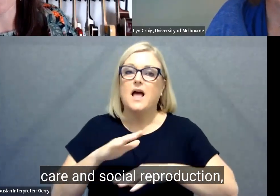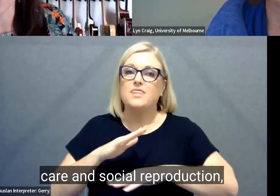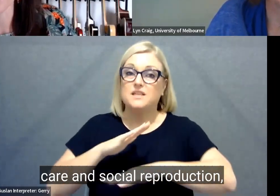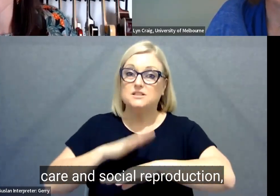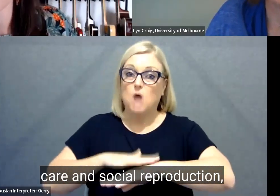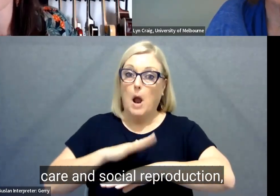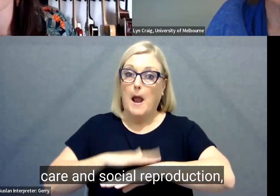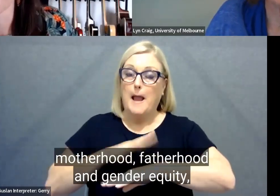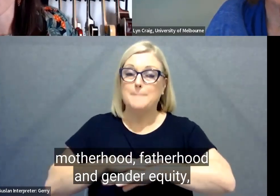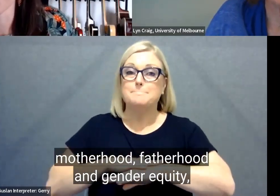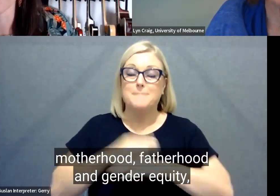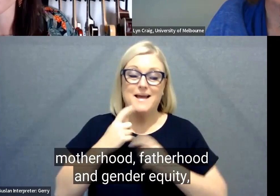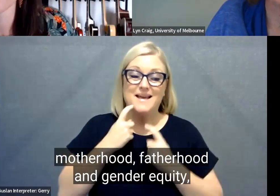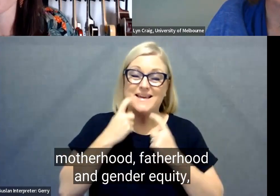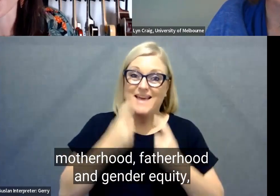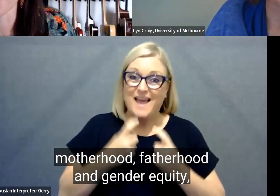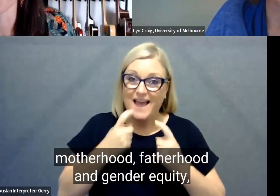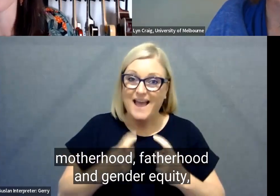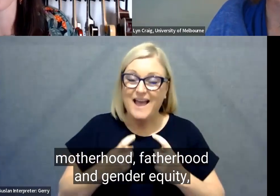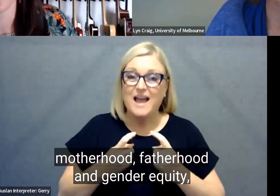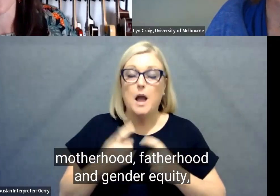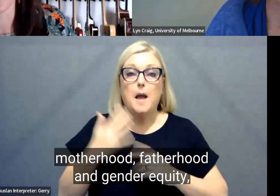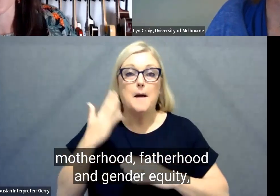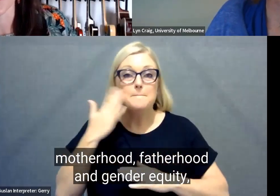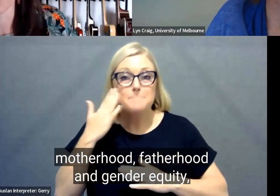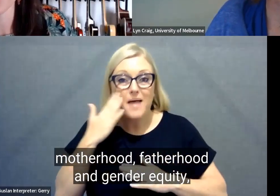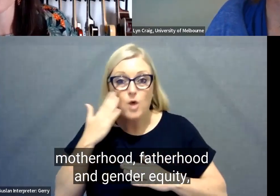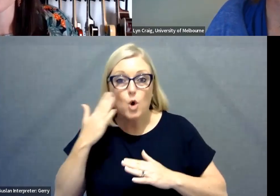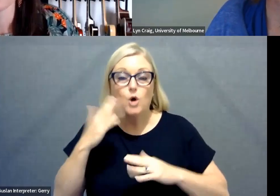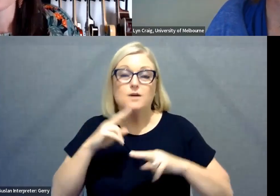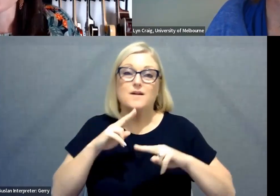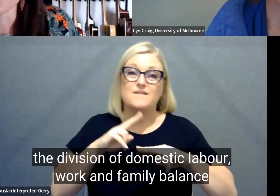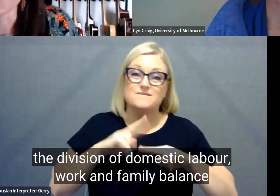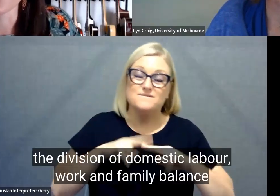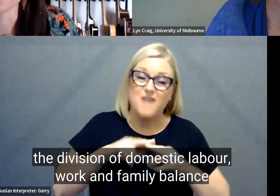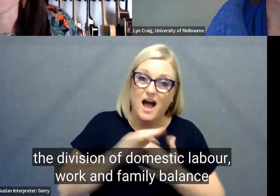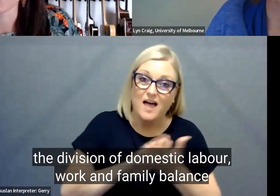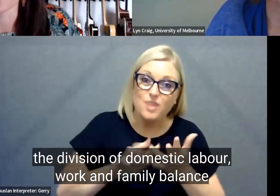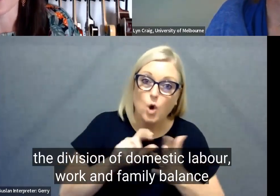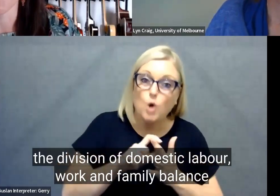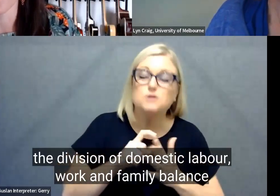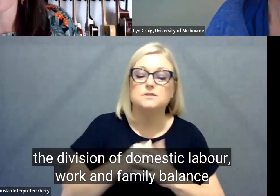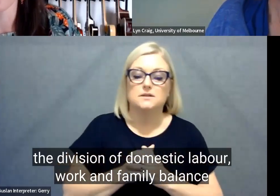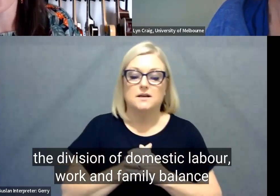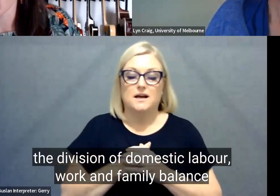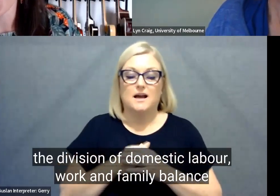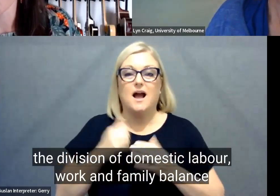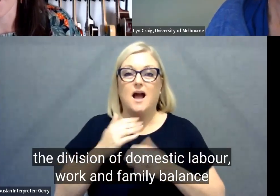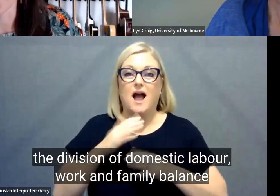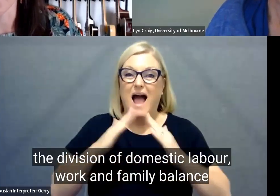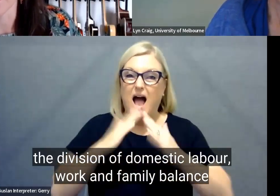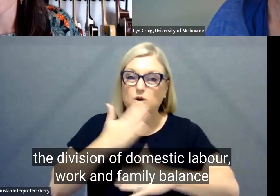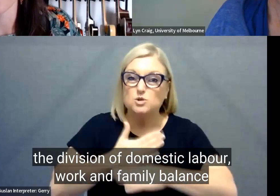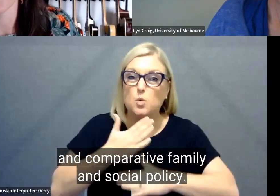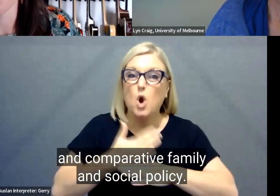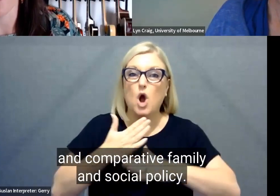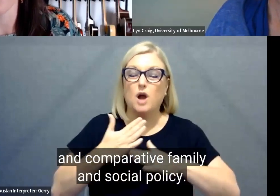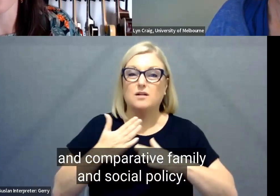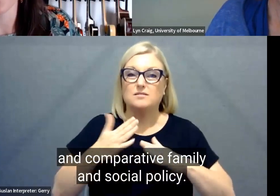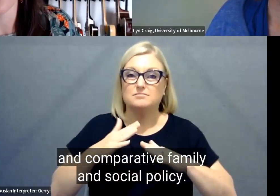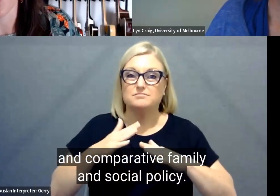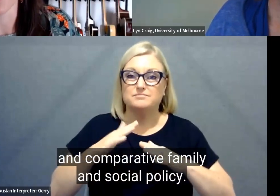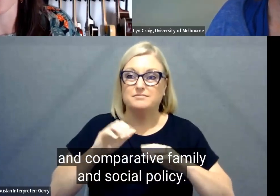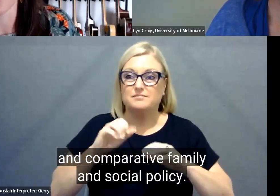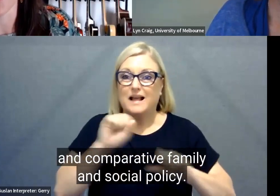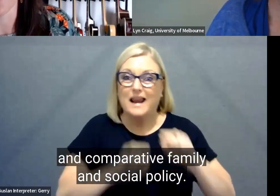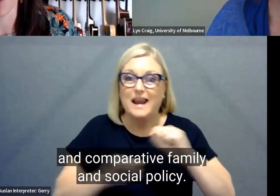social reproduction, motherhood, fatherhood and gender equity, the division of domestic labour, work and family balance, and